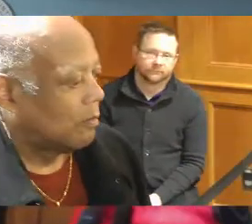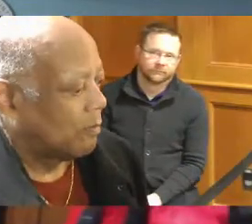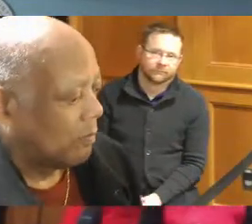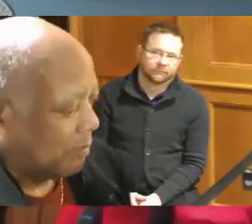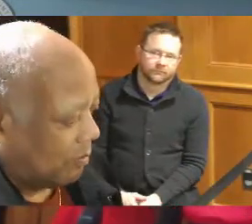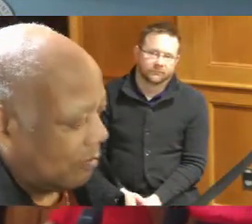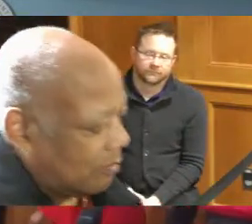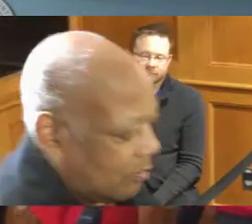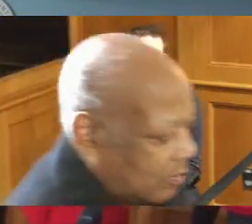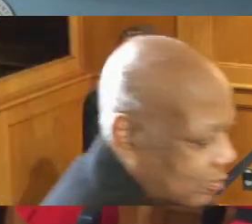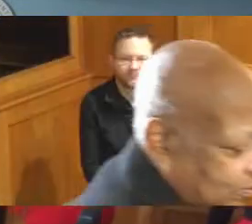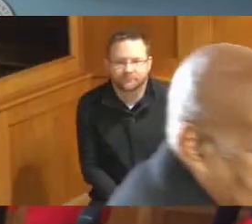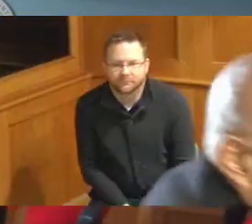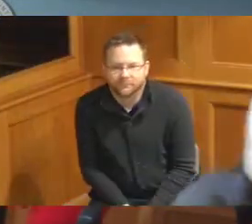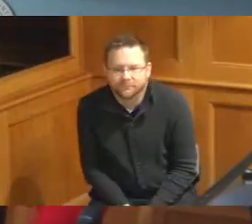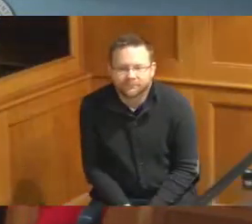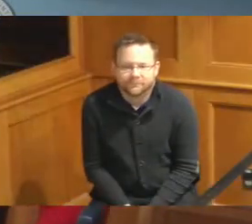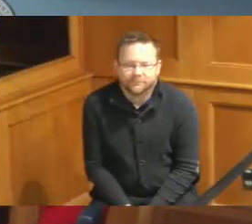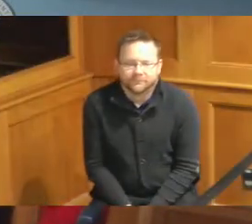No.